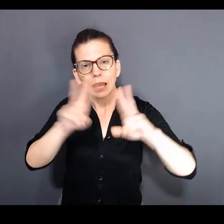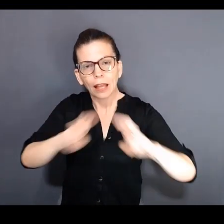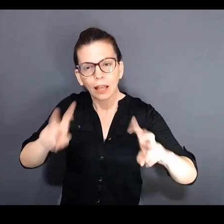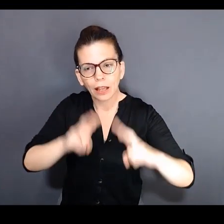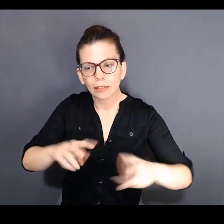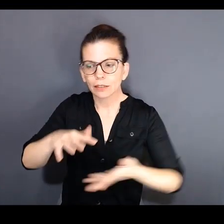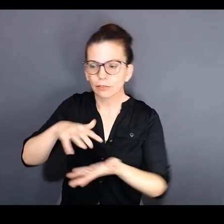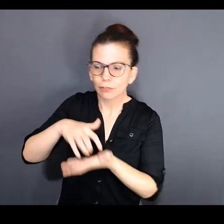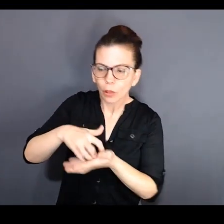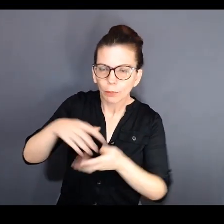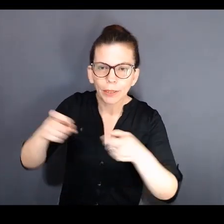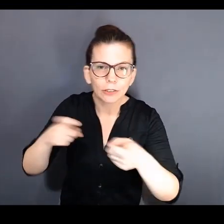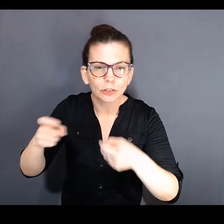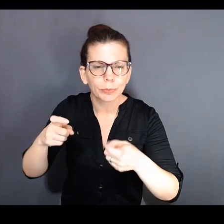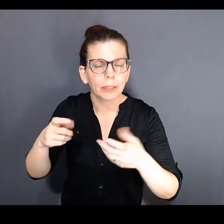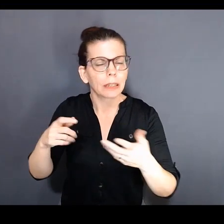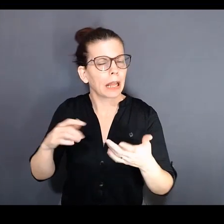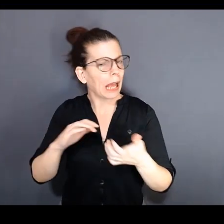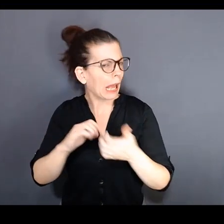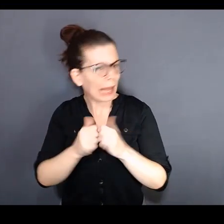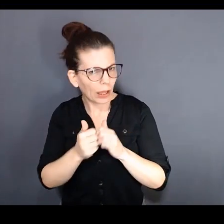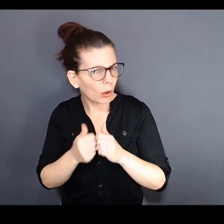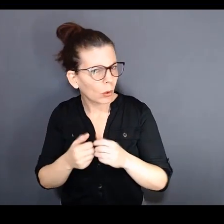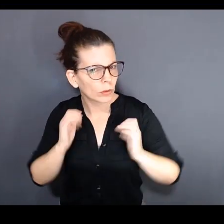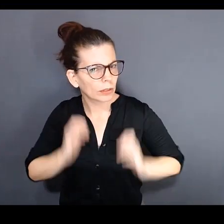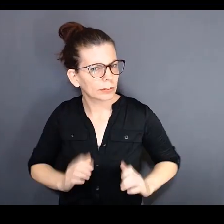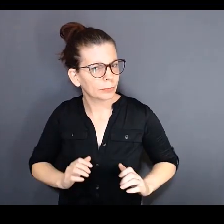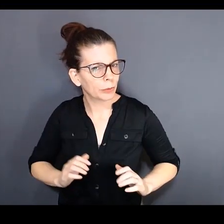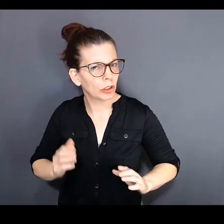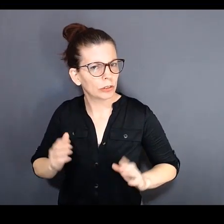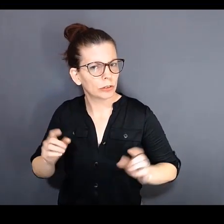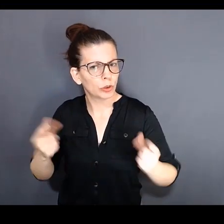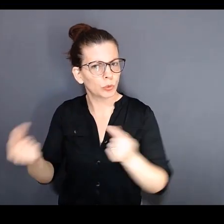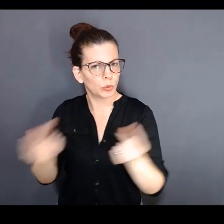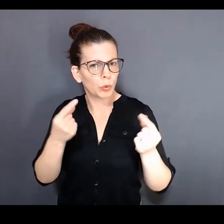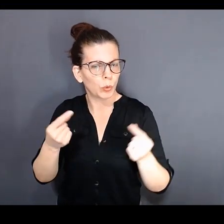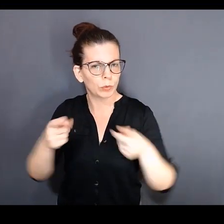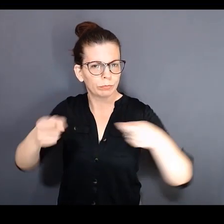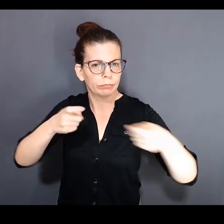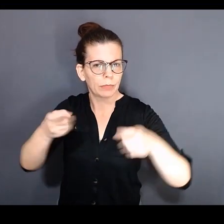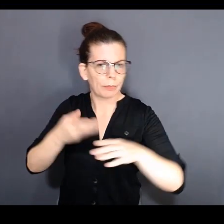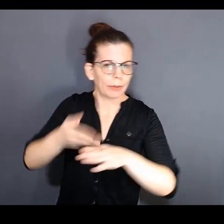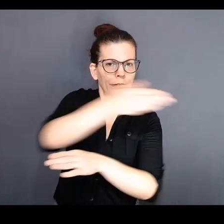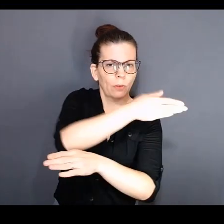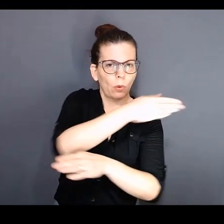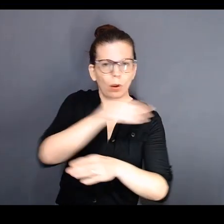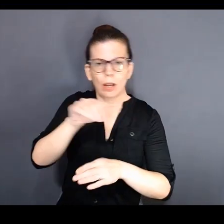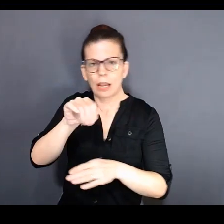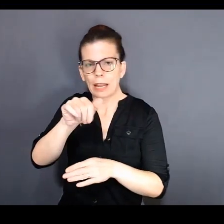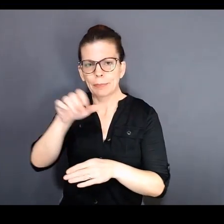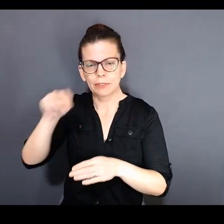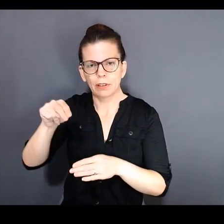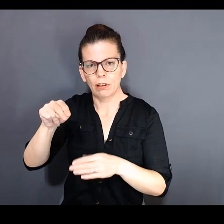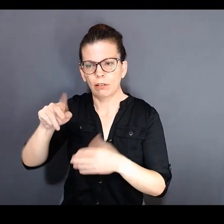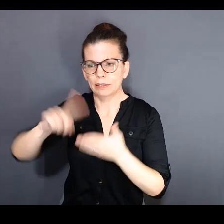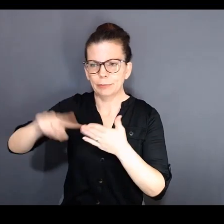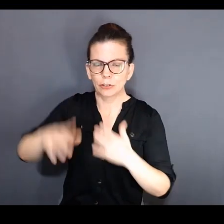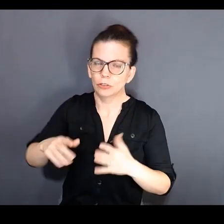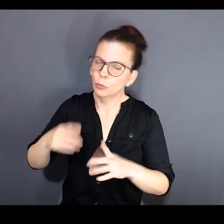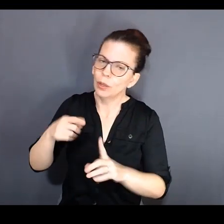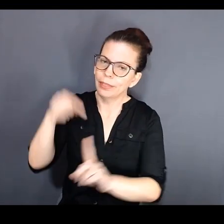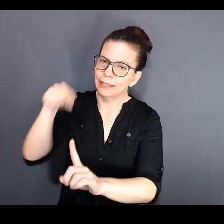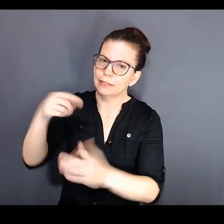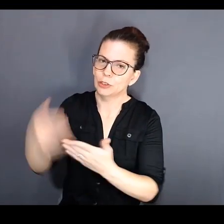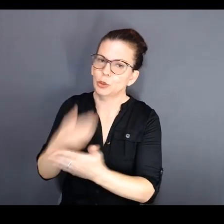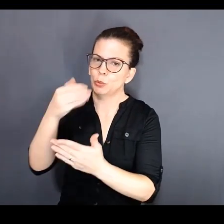these scannings and vulnerability management, how did customers used to do this before Amazon Inspector, or actually before this